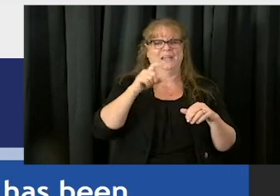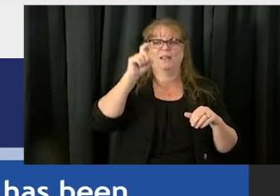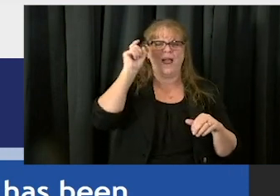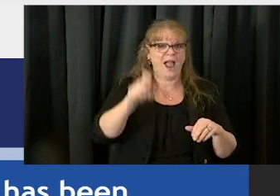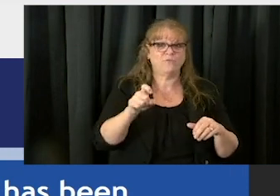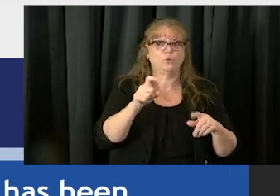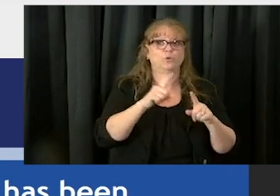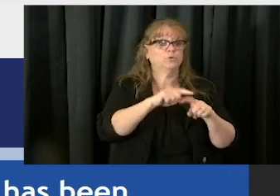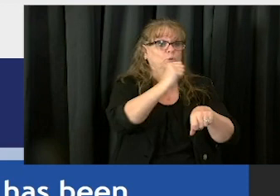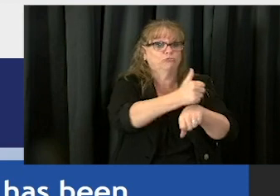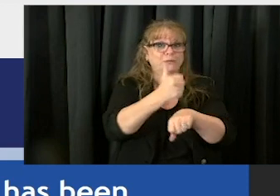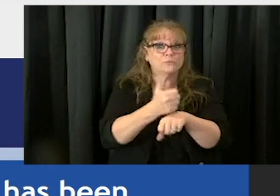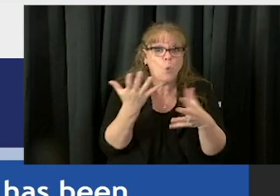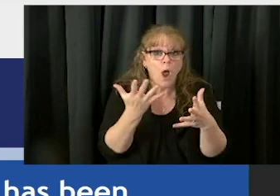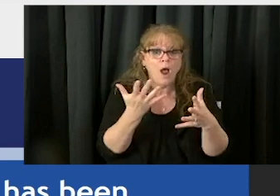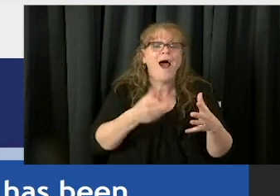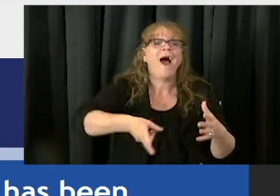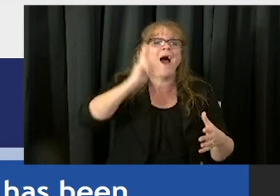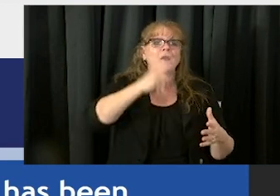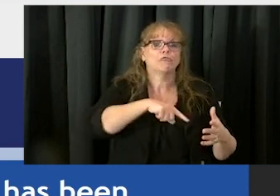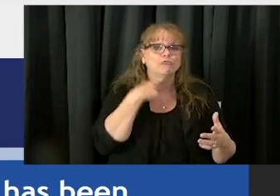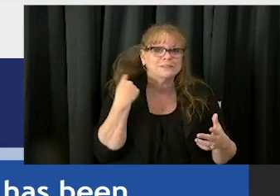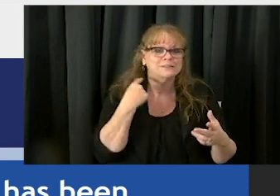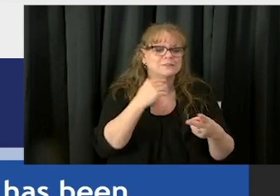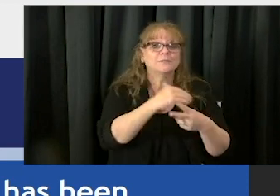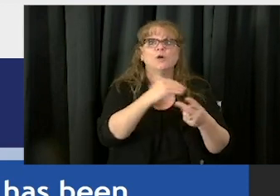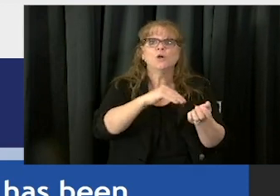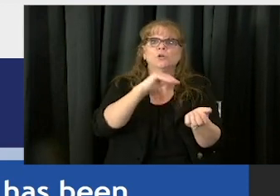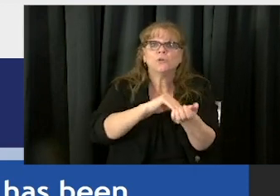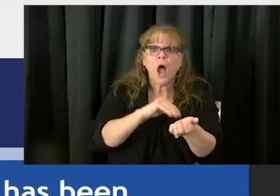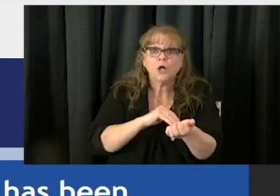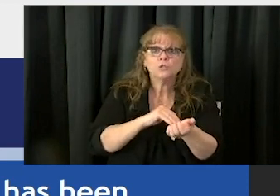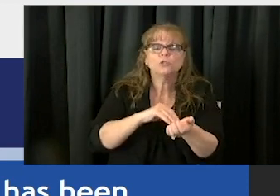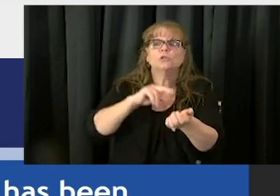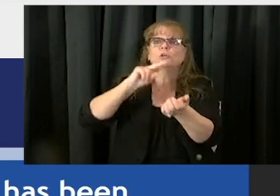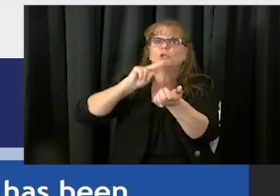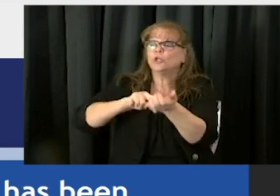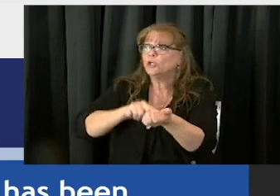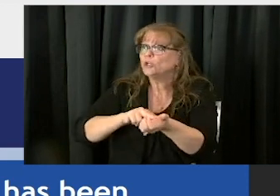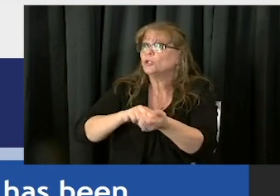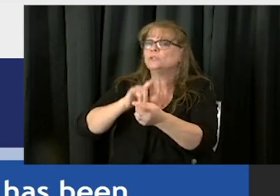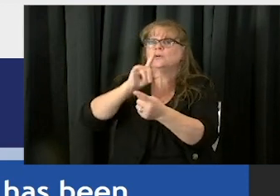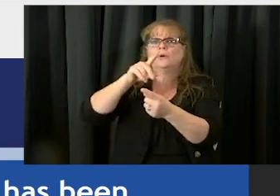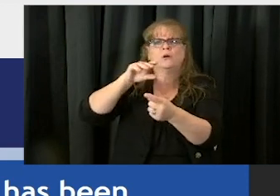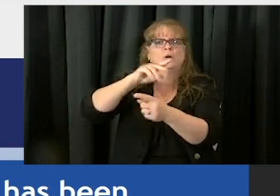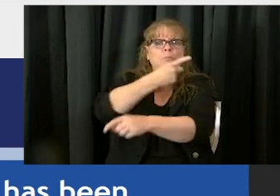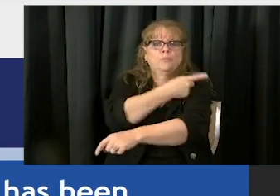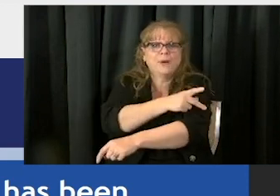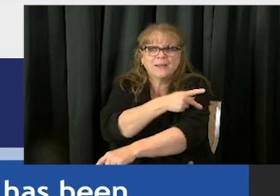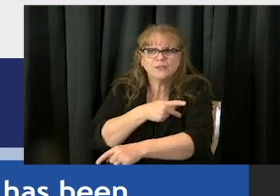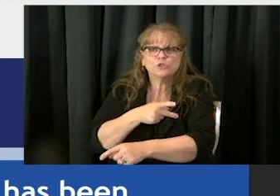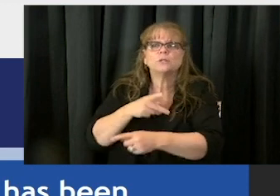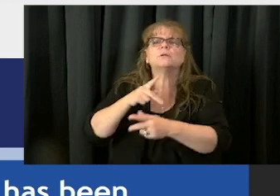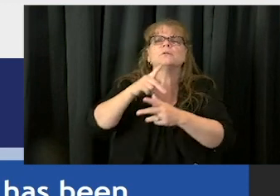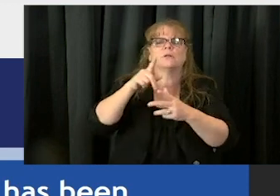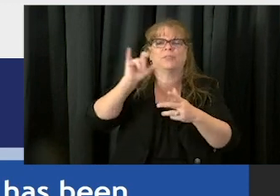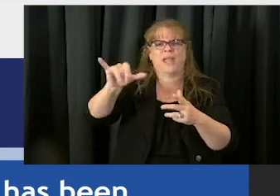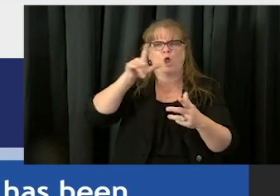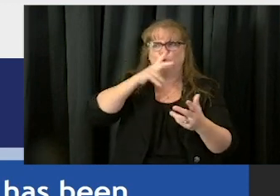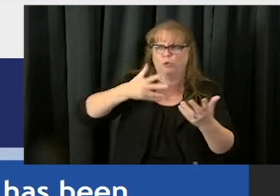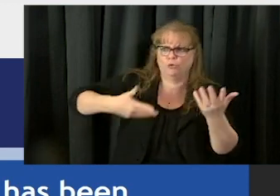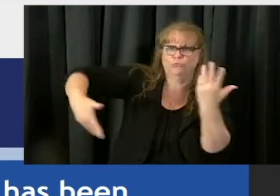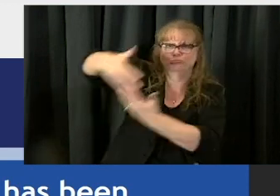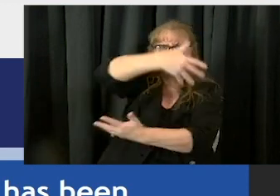of care can suffer. If they're out with COVID, quality of care can suffer, as well as residents and staff in long-term care